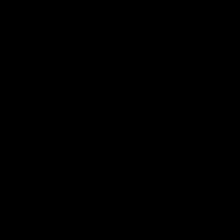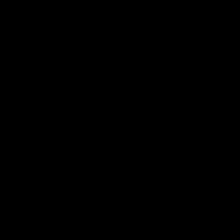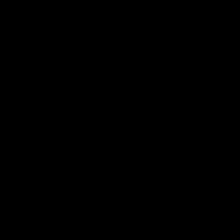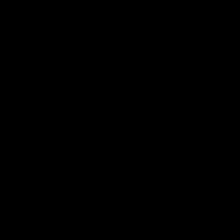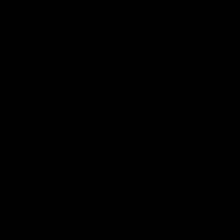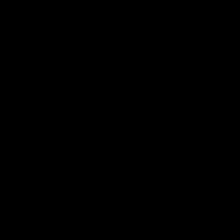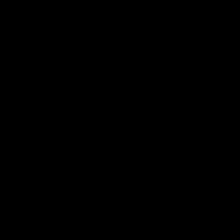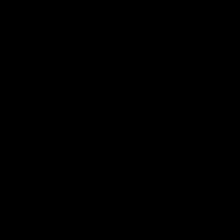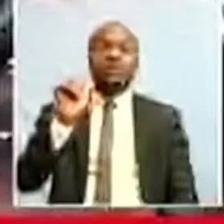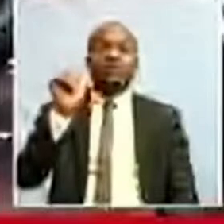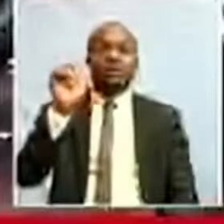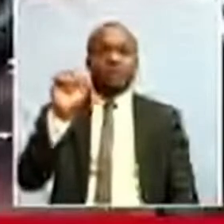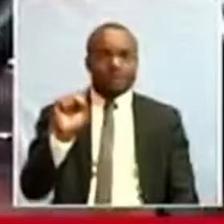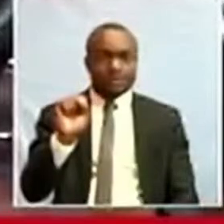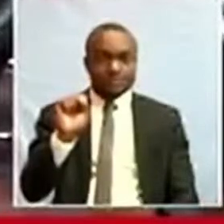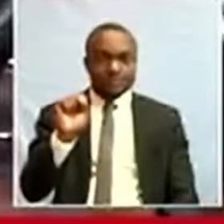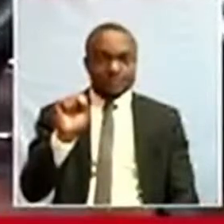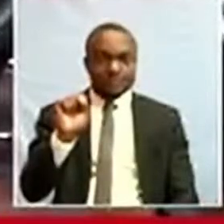Audit Ministry.